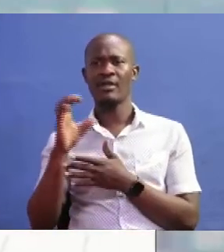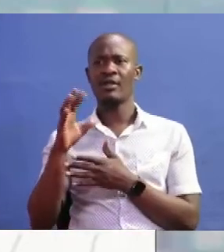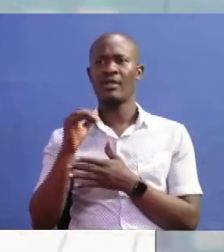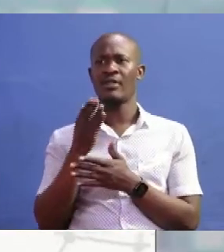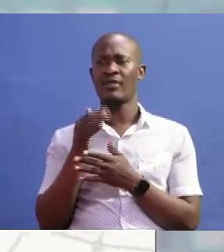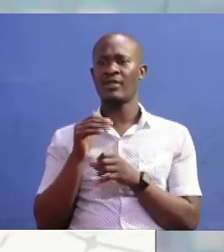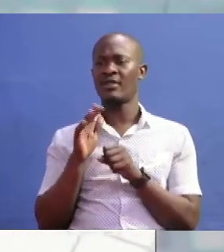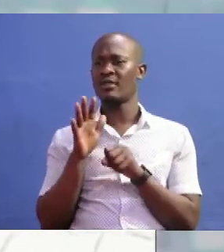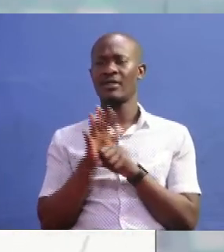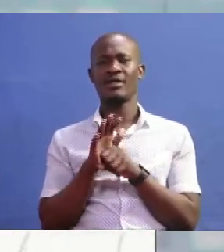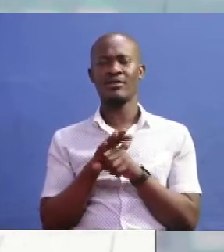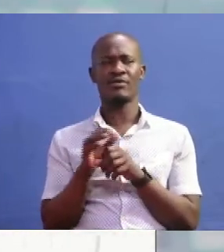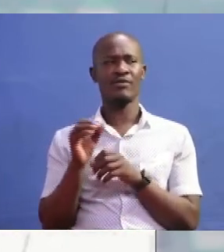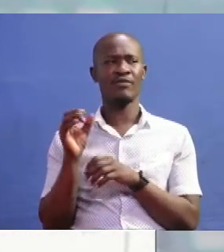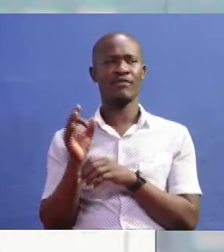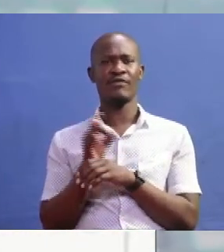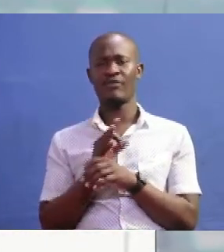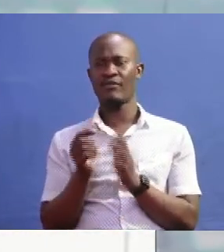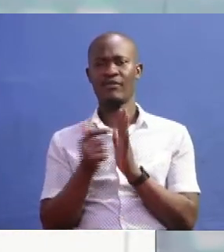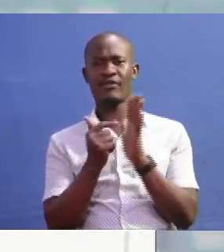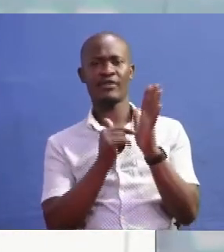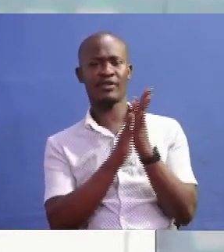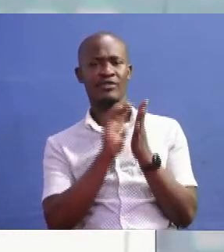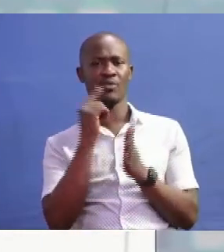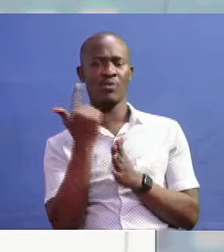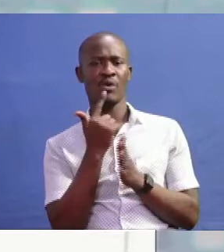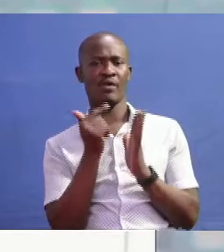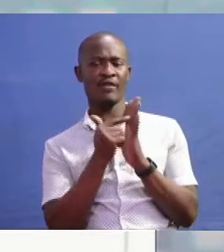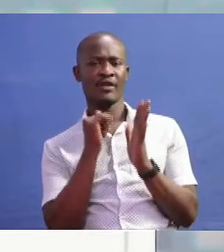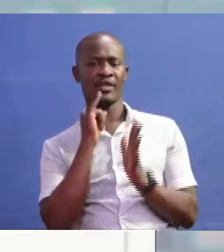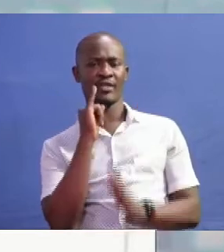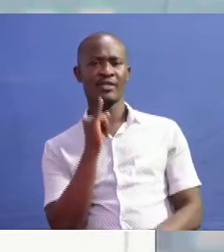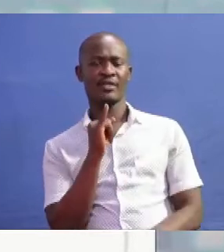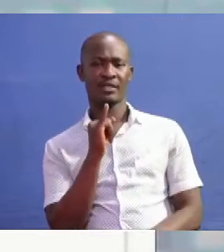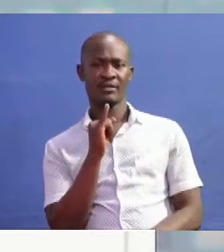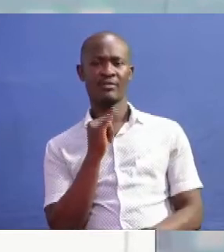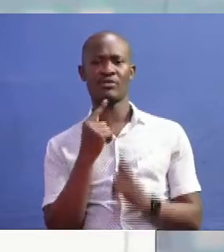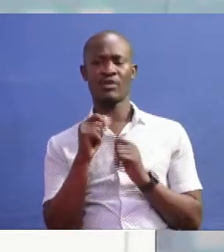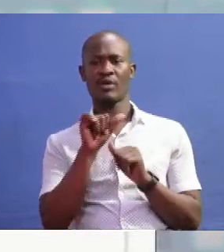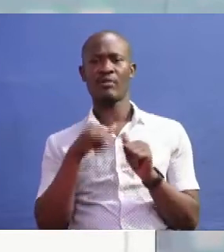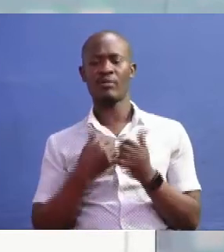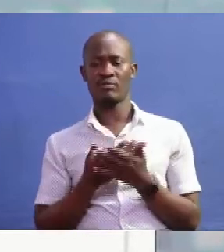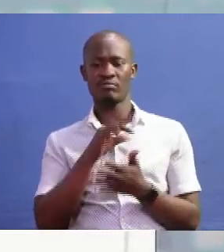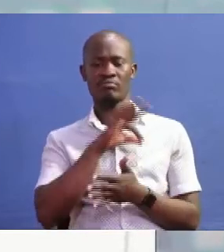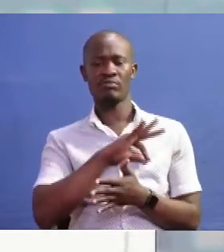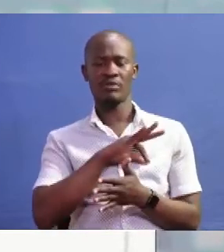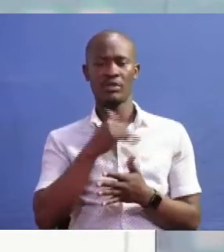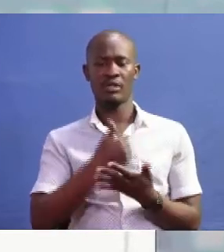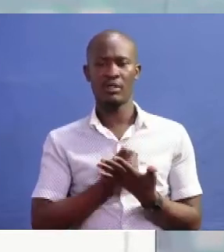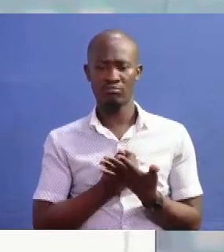is several factors that come into play, and one of the factors that come into play whenever we're talking about investment is the